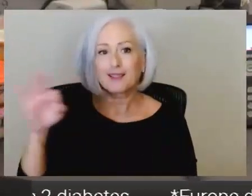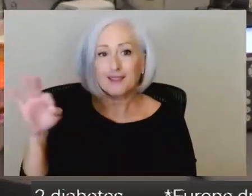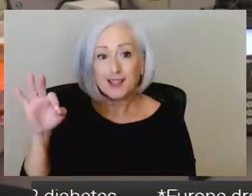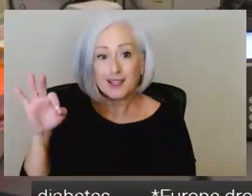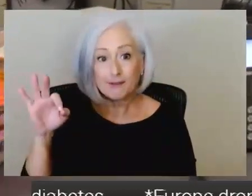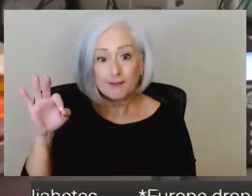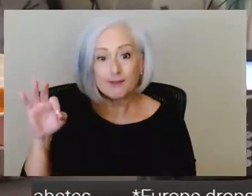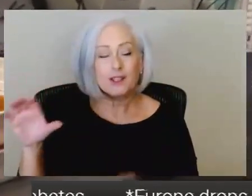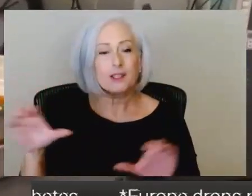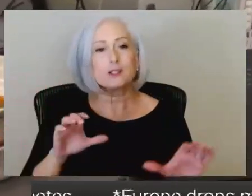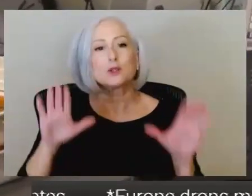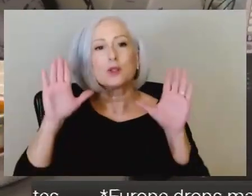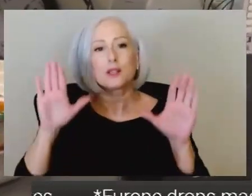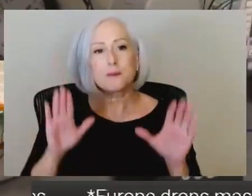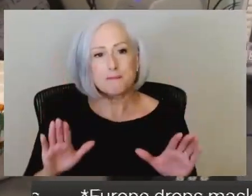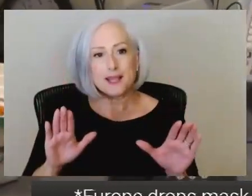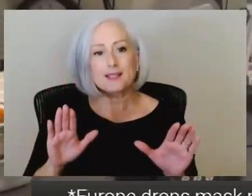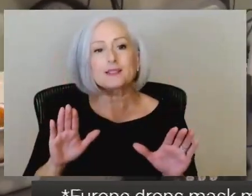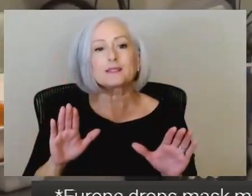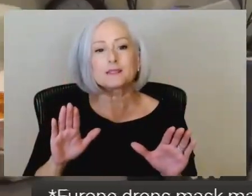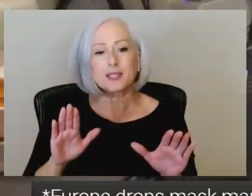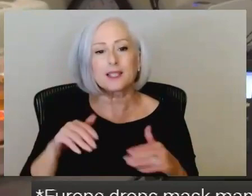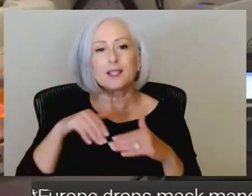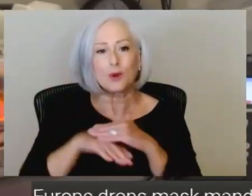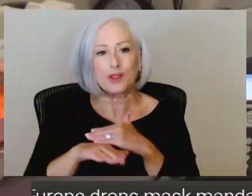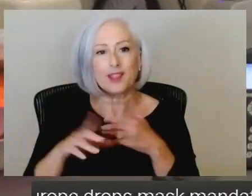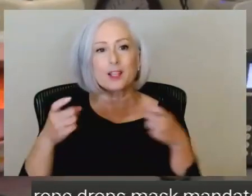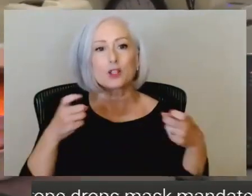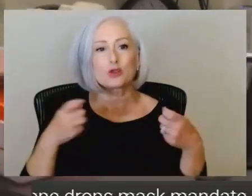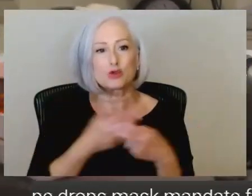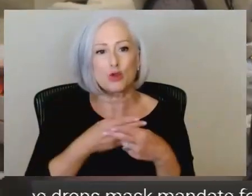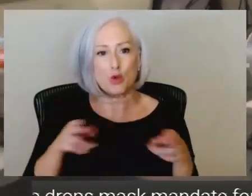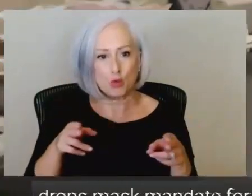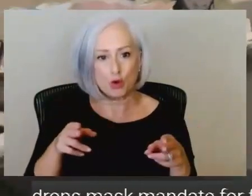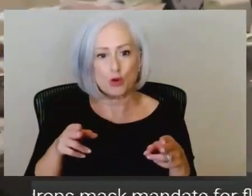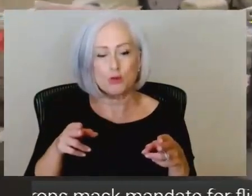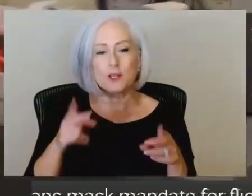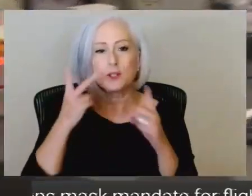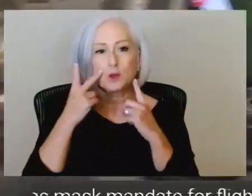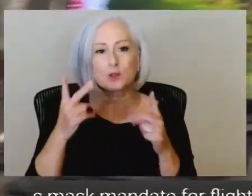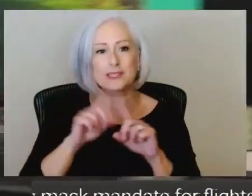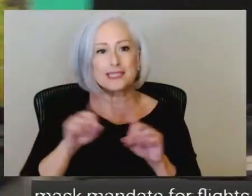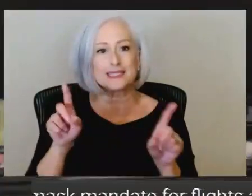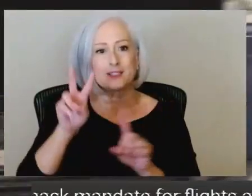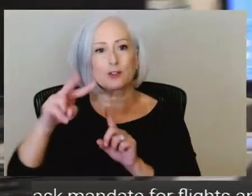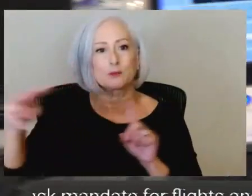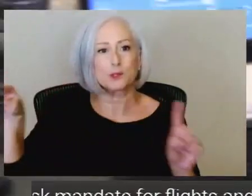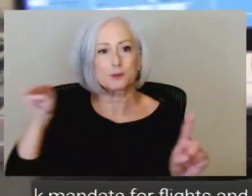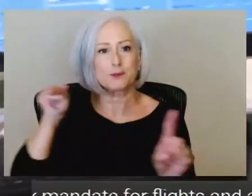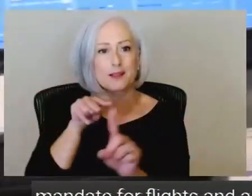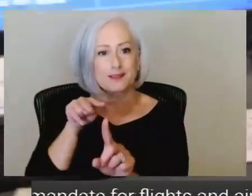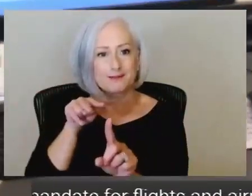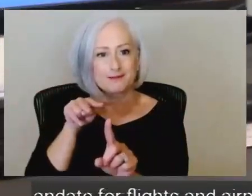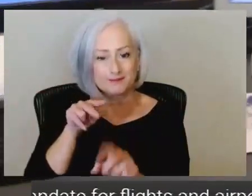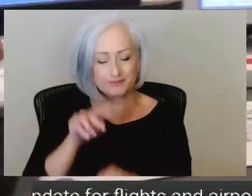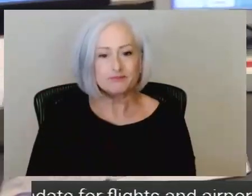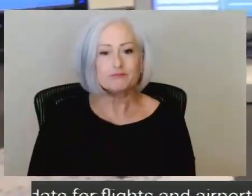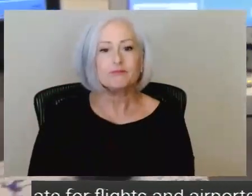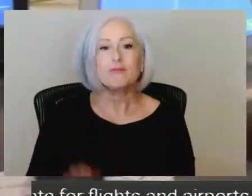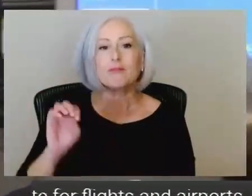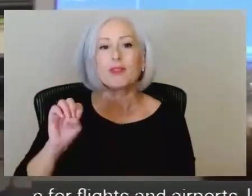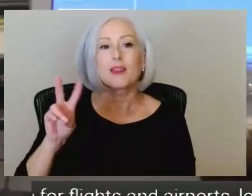the control room to give you a little bit of a different vantage point. Evelyn, as you saw earlier, let